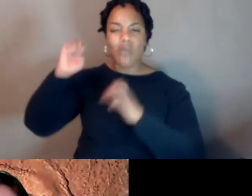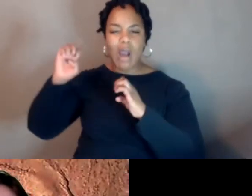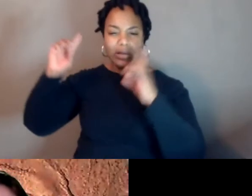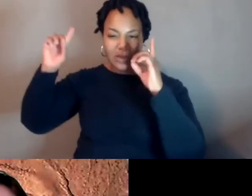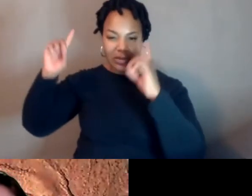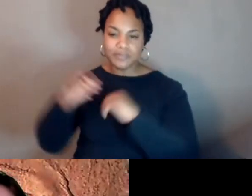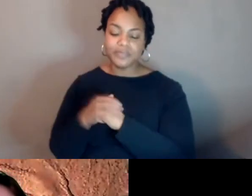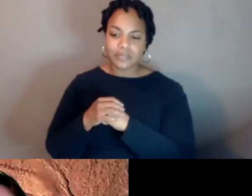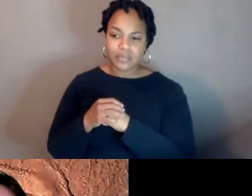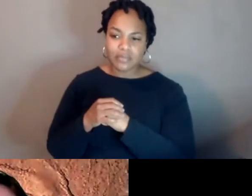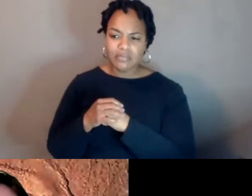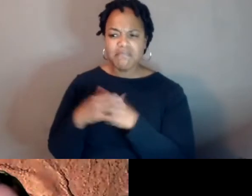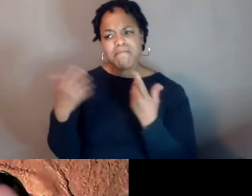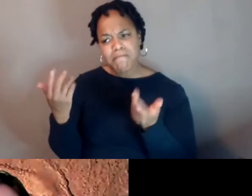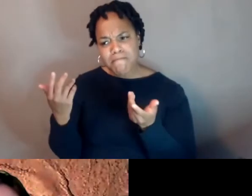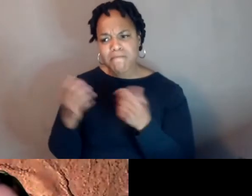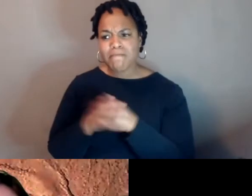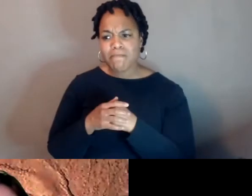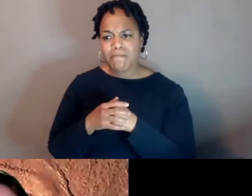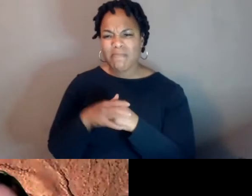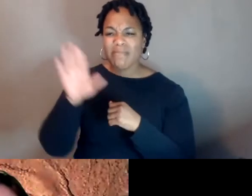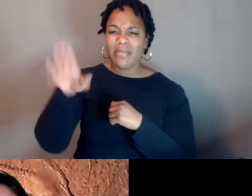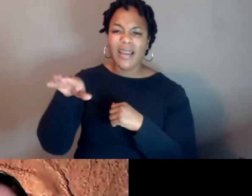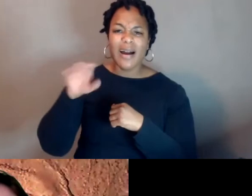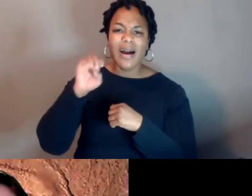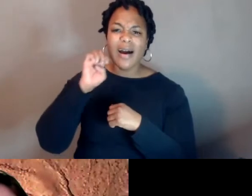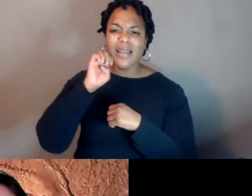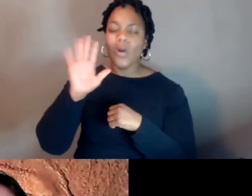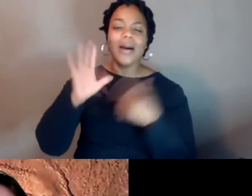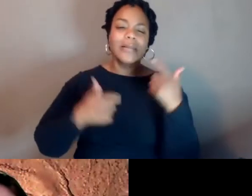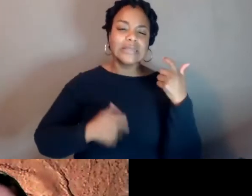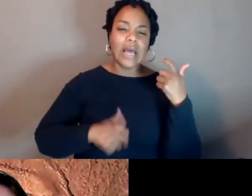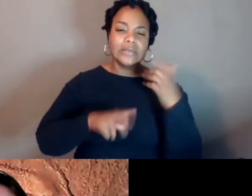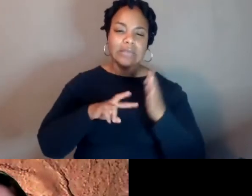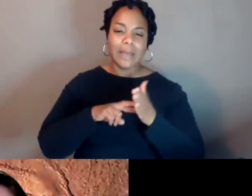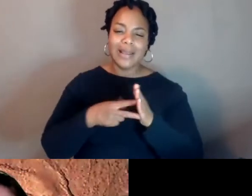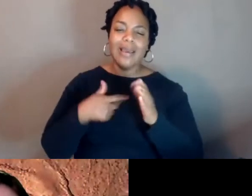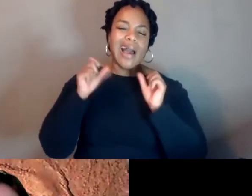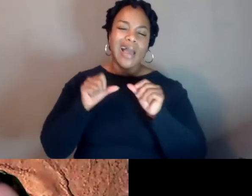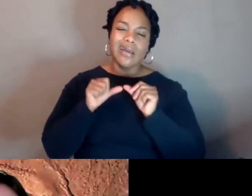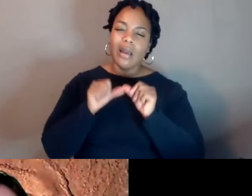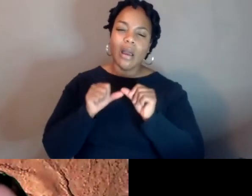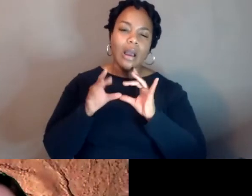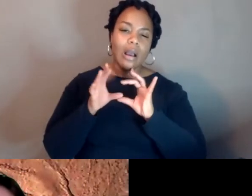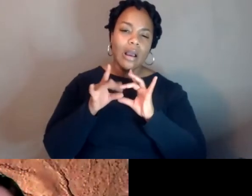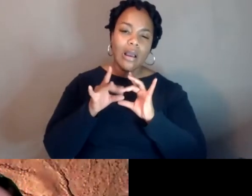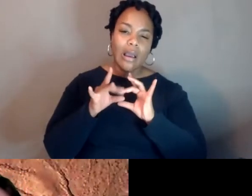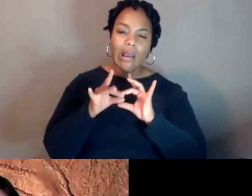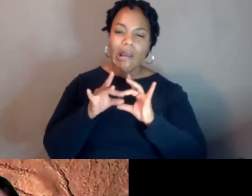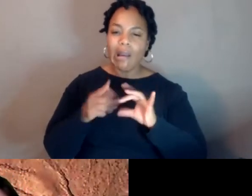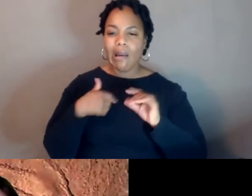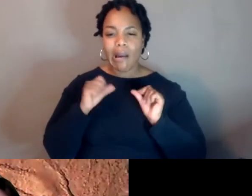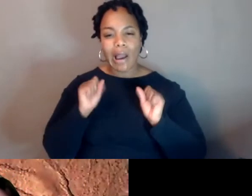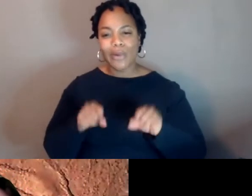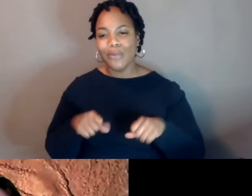You know, Elena, Tosh, I could go on for